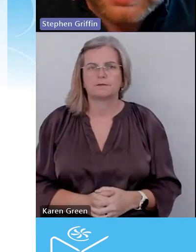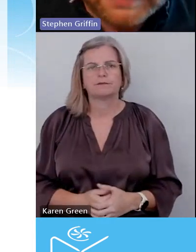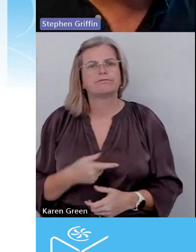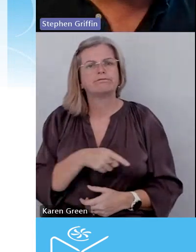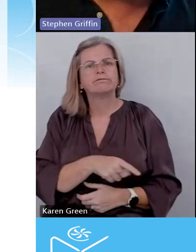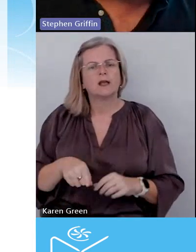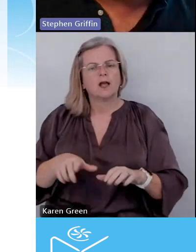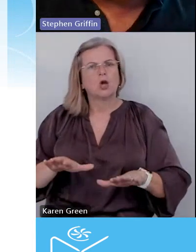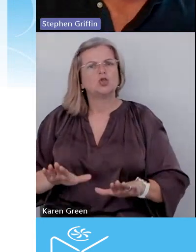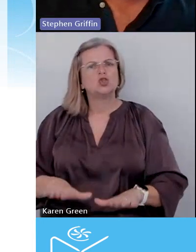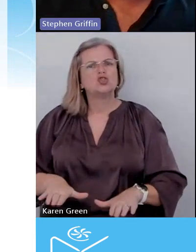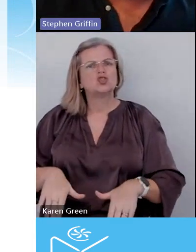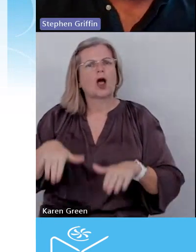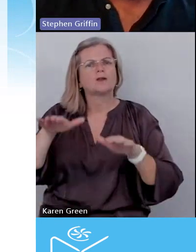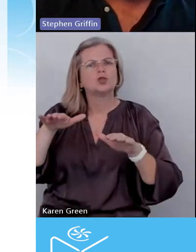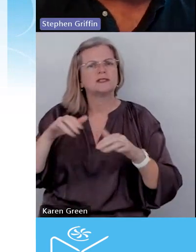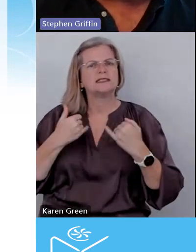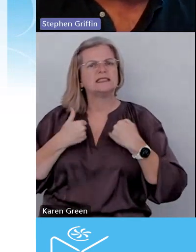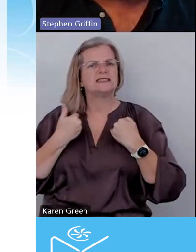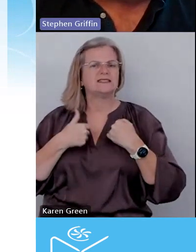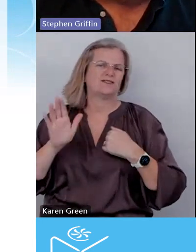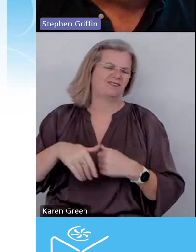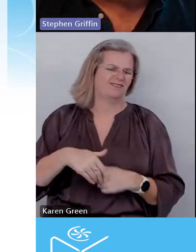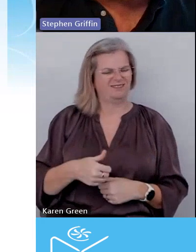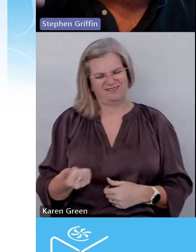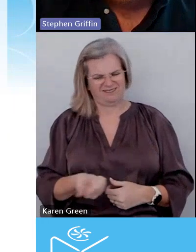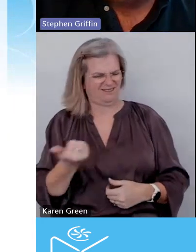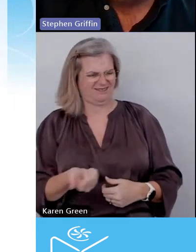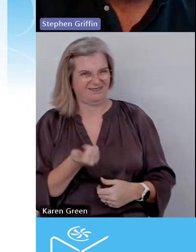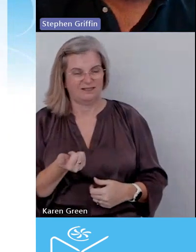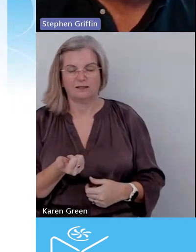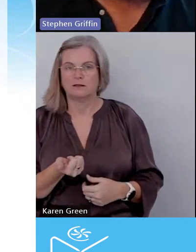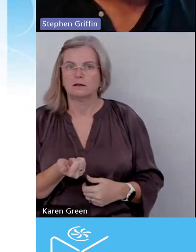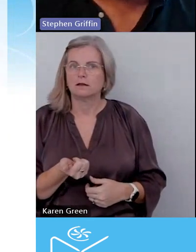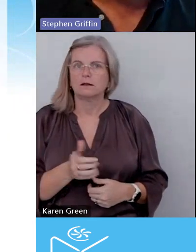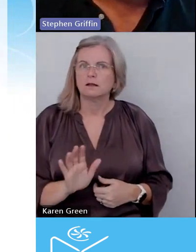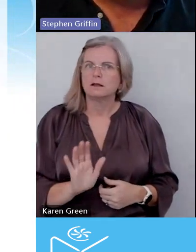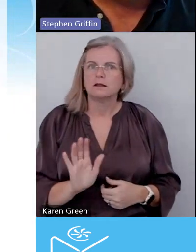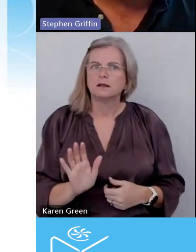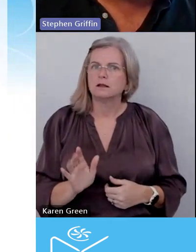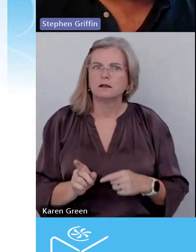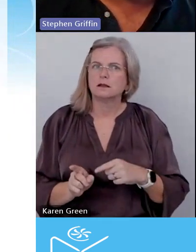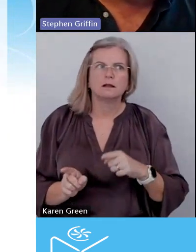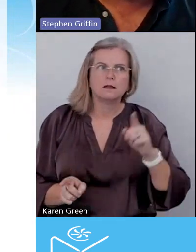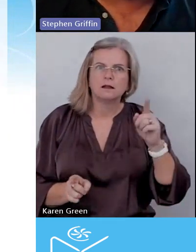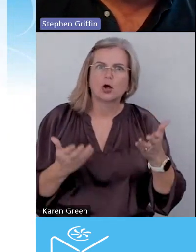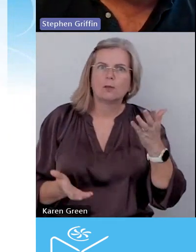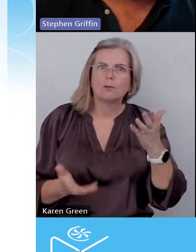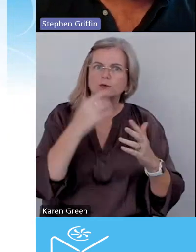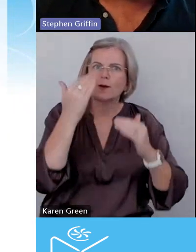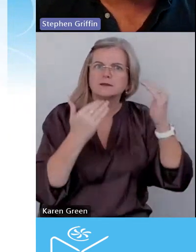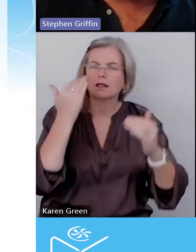not trivial. Many people relate childhood diseases to adult diseases, and that's not really a fair comparison because children are